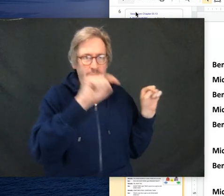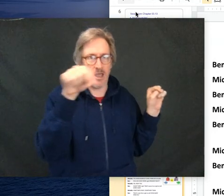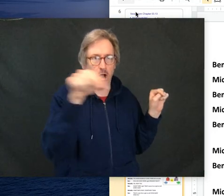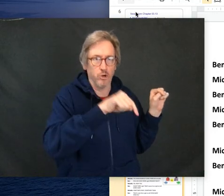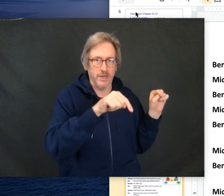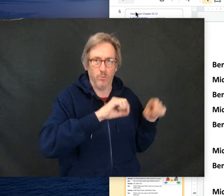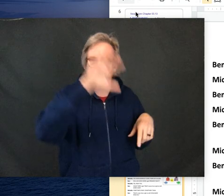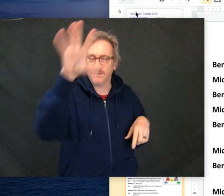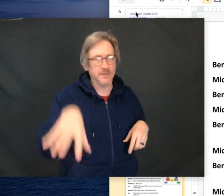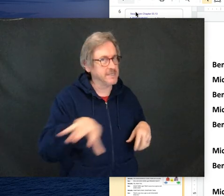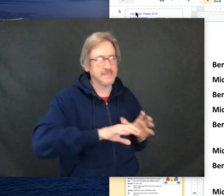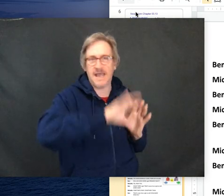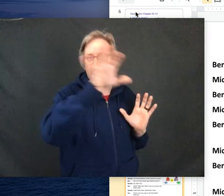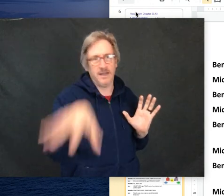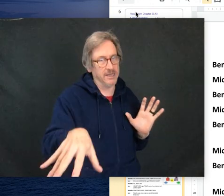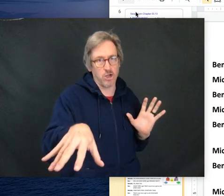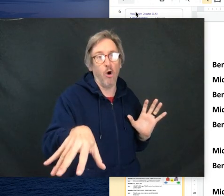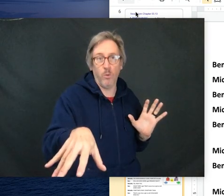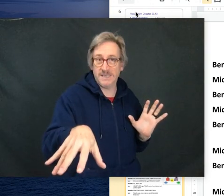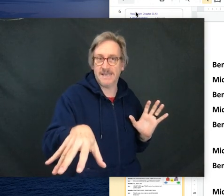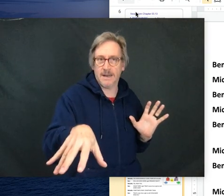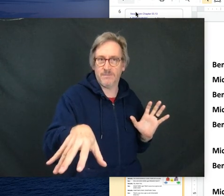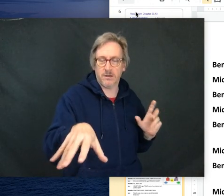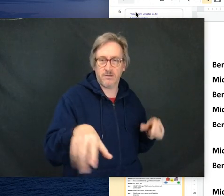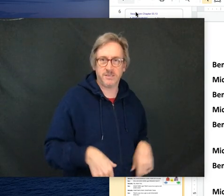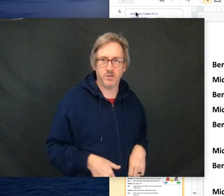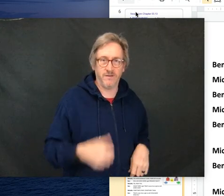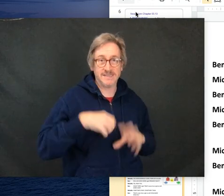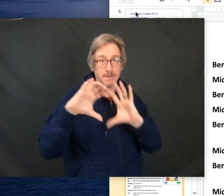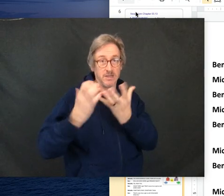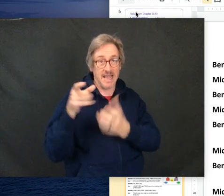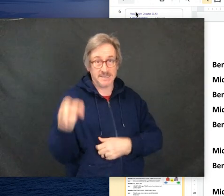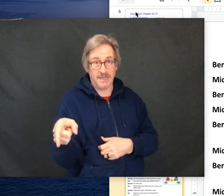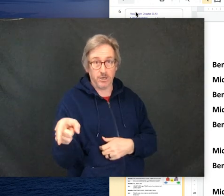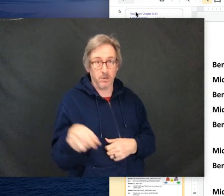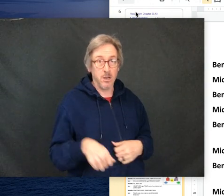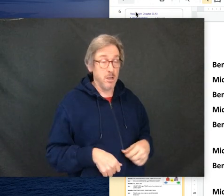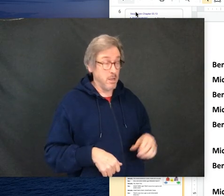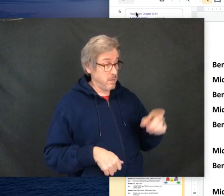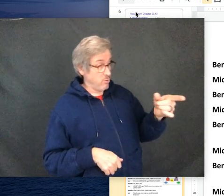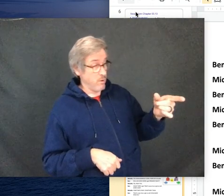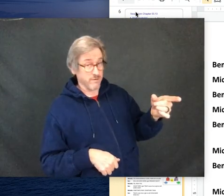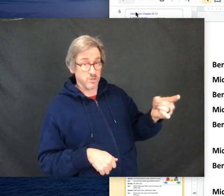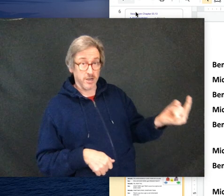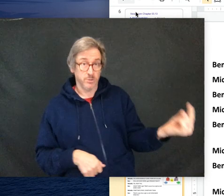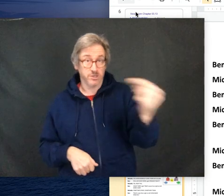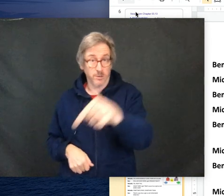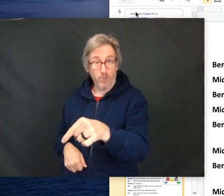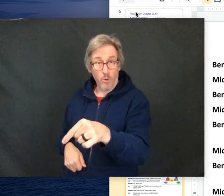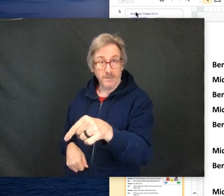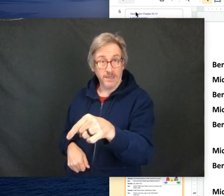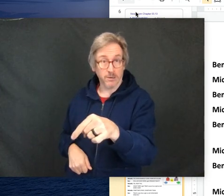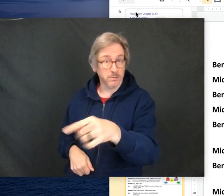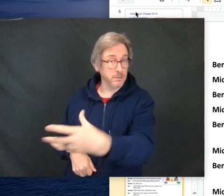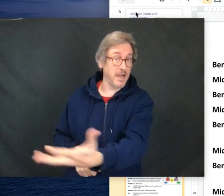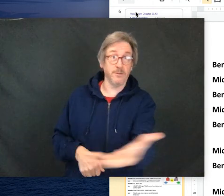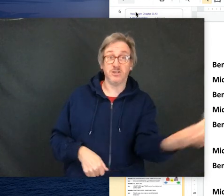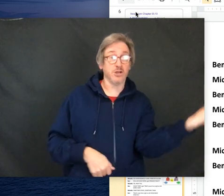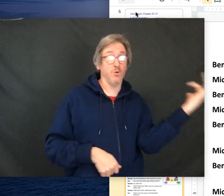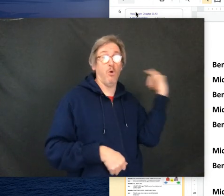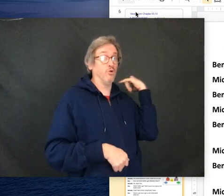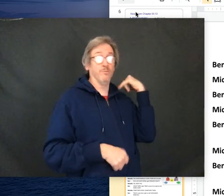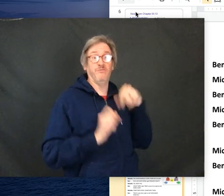how they agree. Once something is set, it's always set up there. Like, so if I set up class here, whoever I'm talking to is going to point here. I